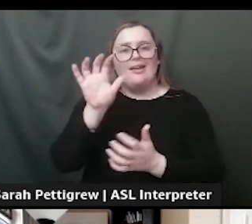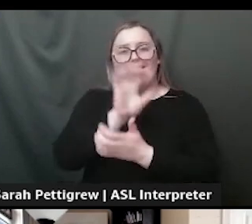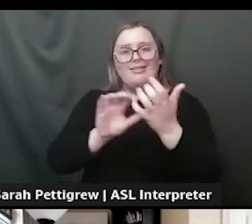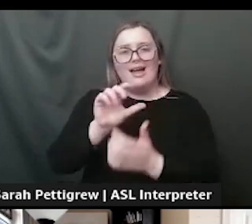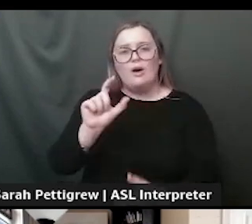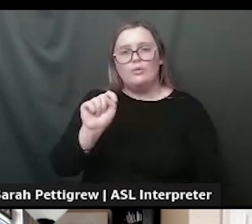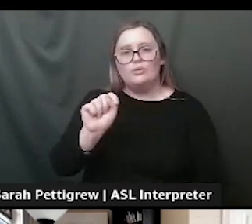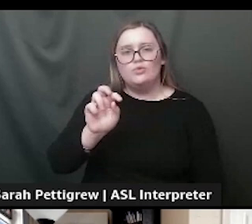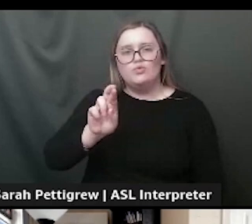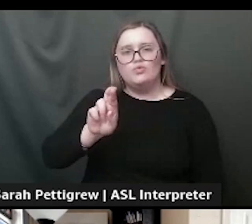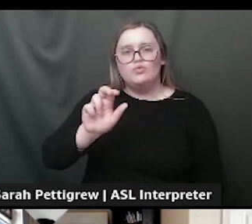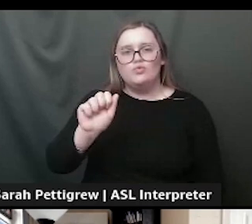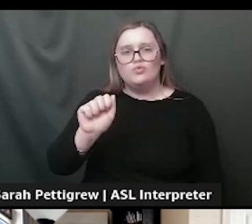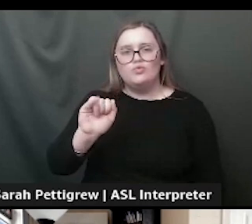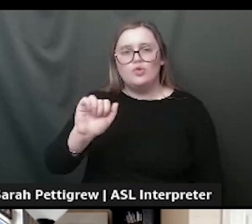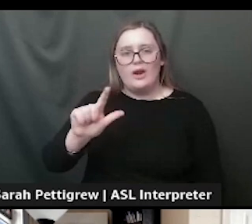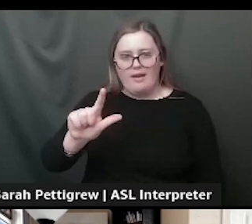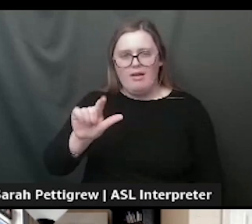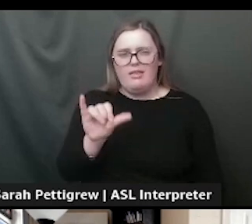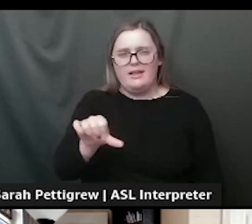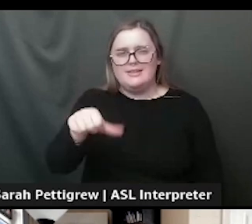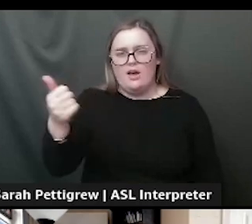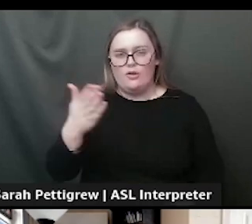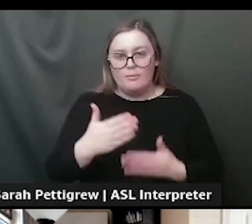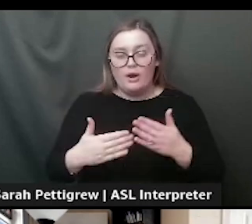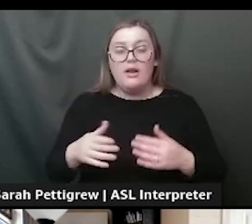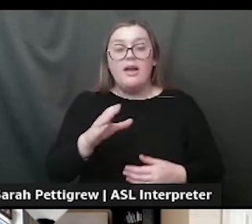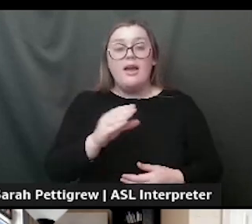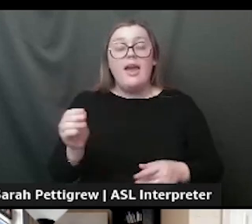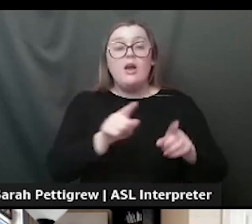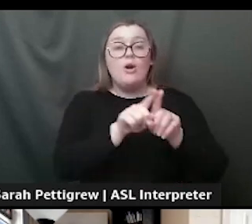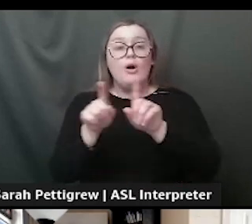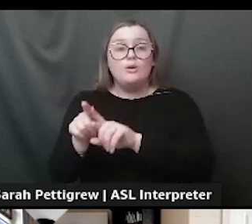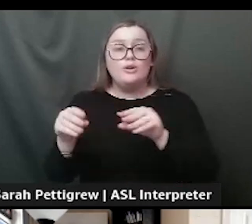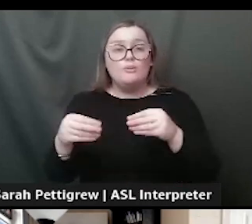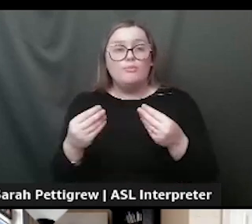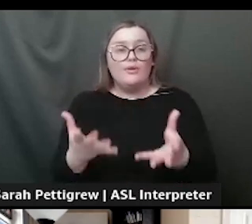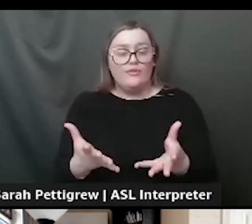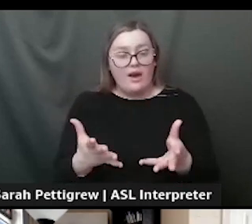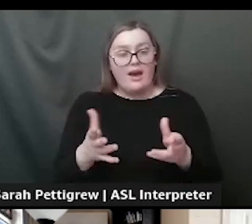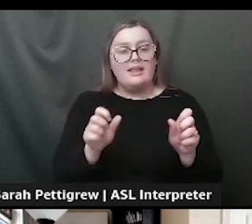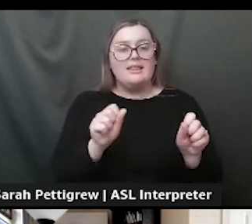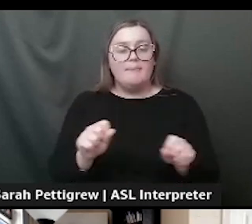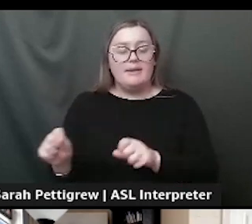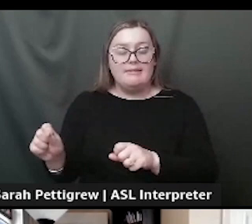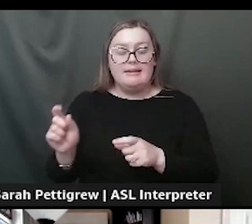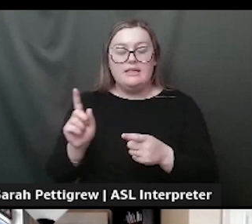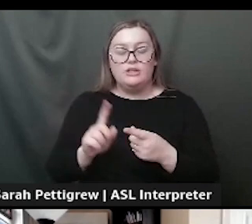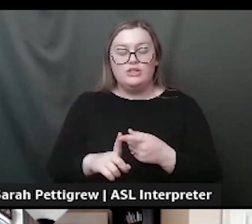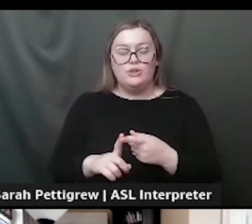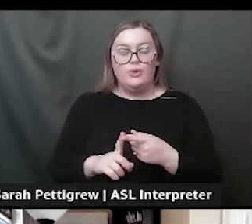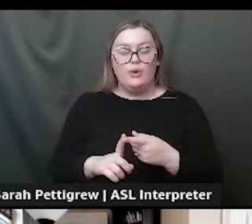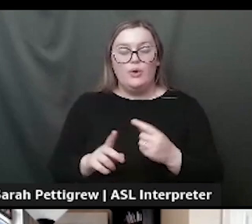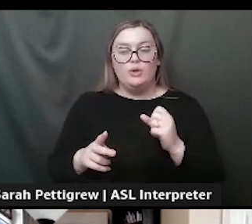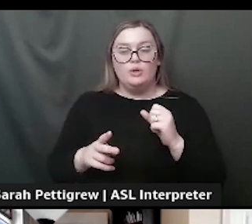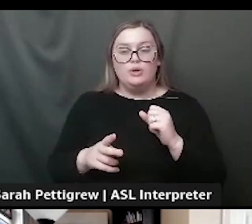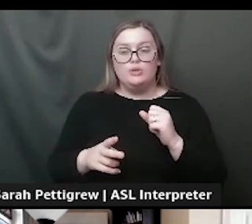that's another piece. And we also provide you with the ability to